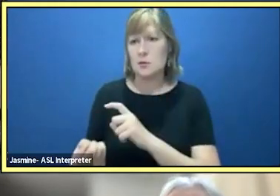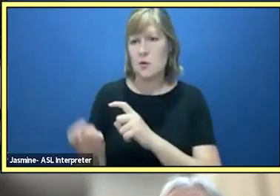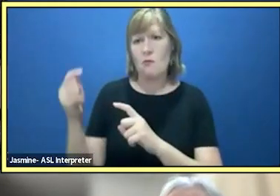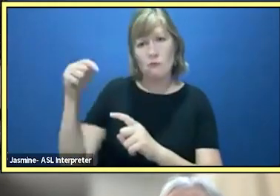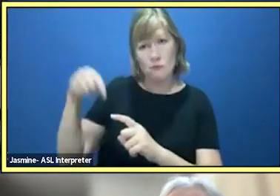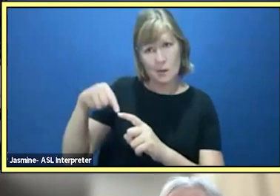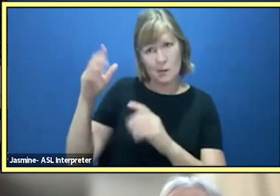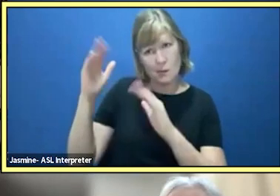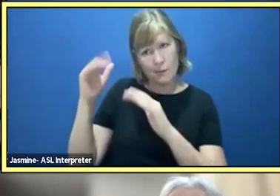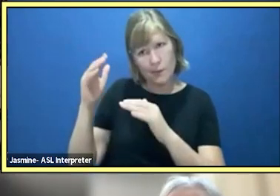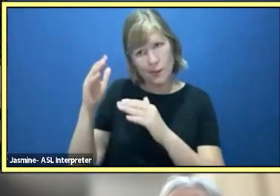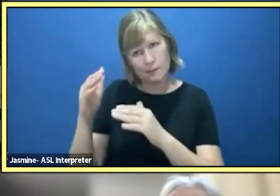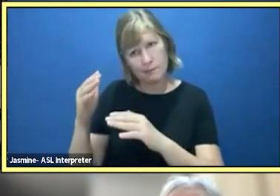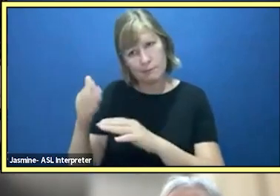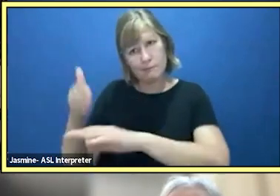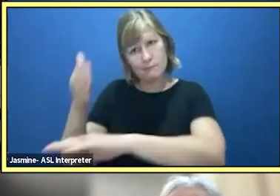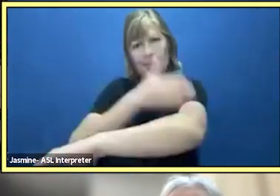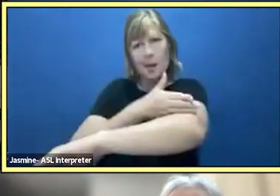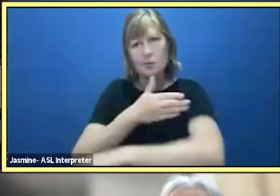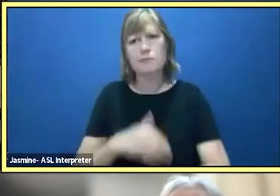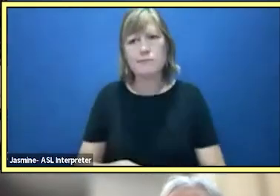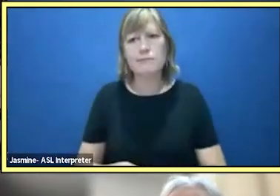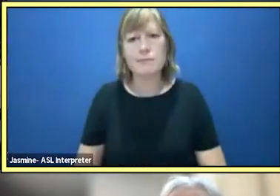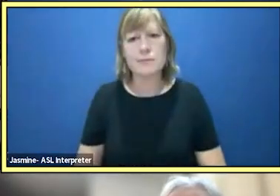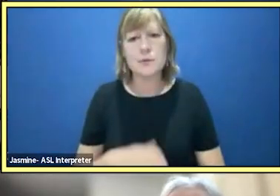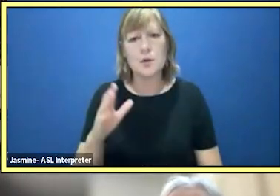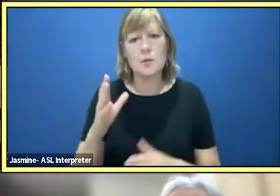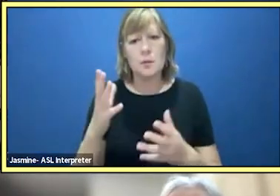make the system work better and smoother for everyone.